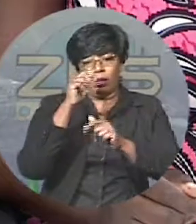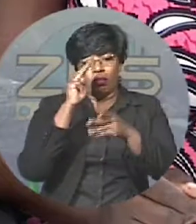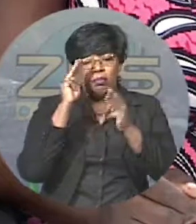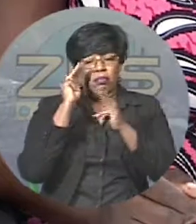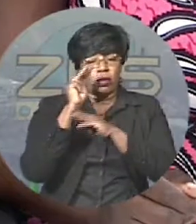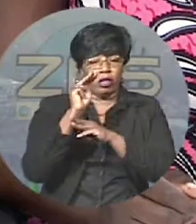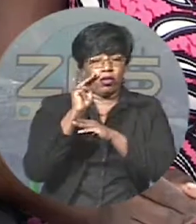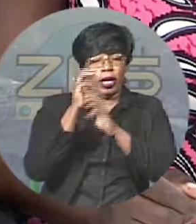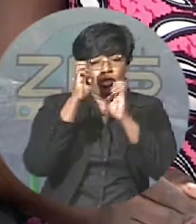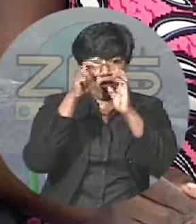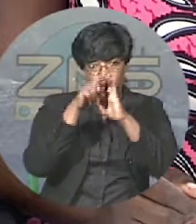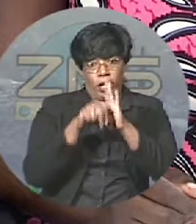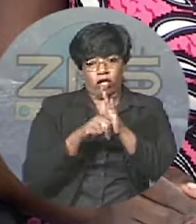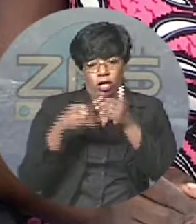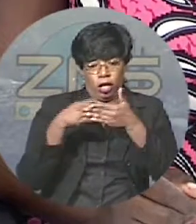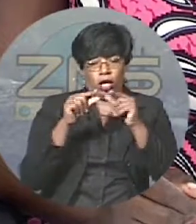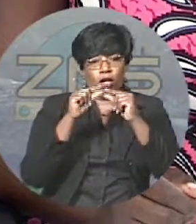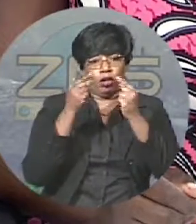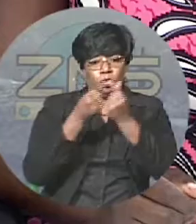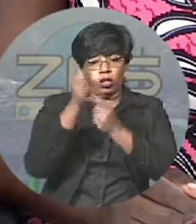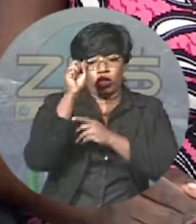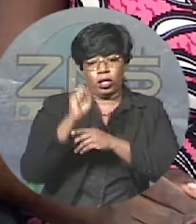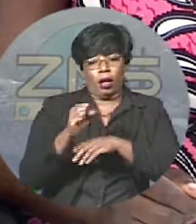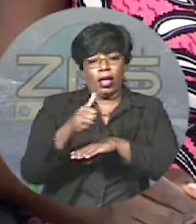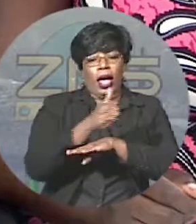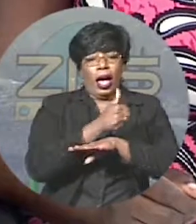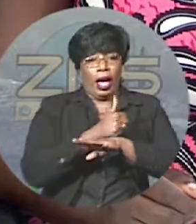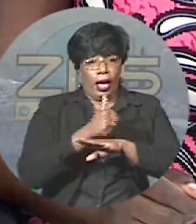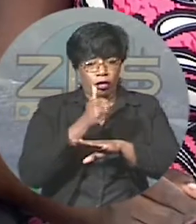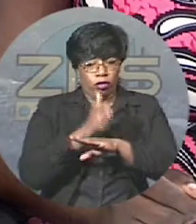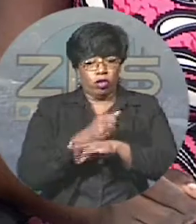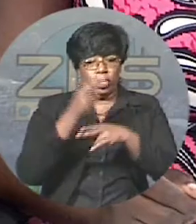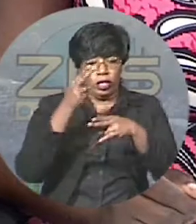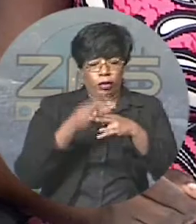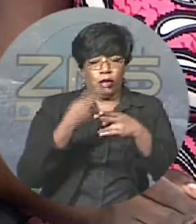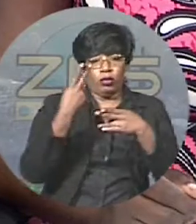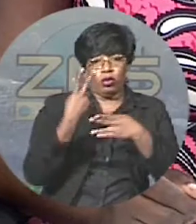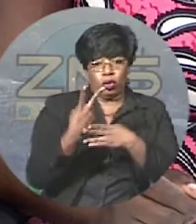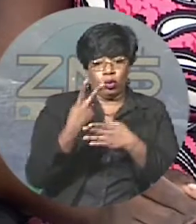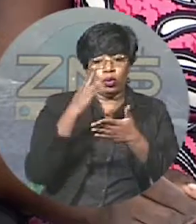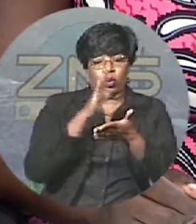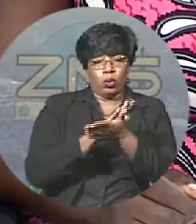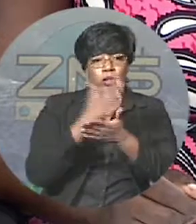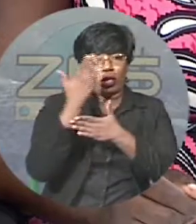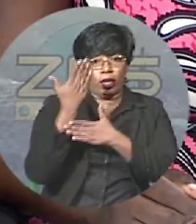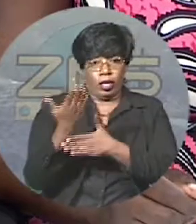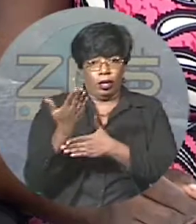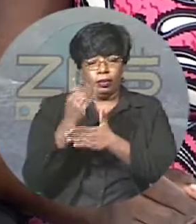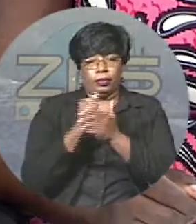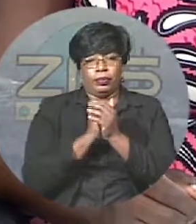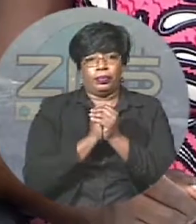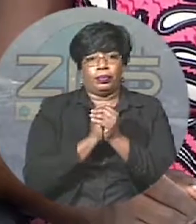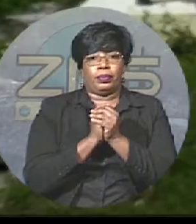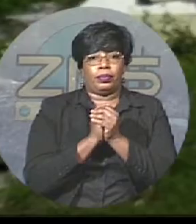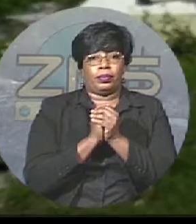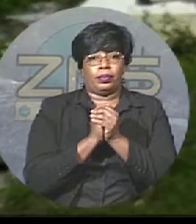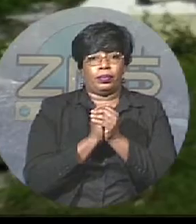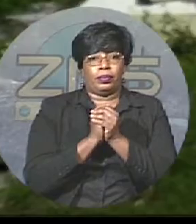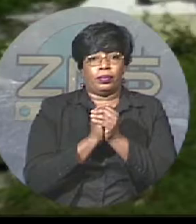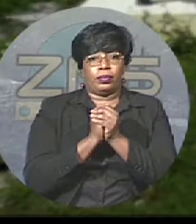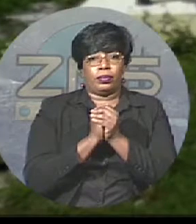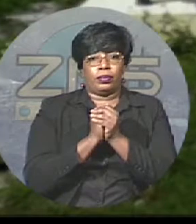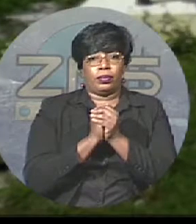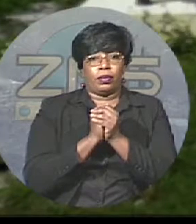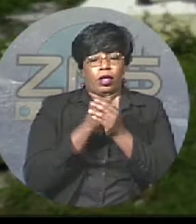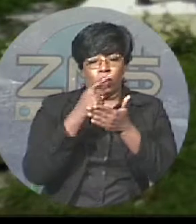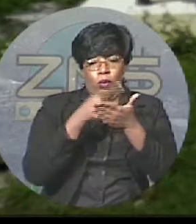Technology led a delegation to South Andros for the renaming of two schools there. Carla Palmer reports. What